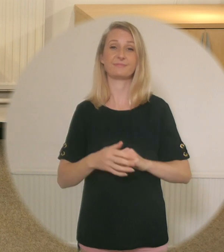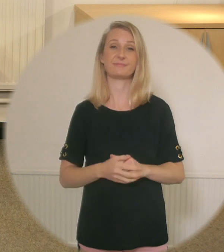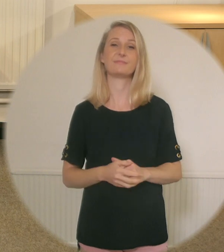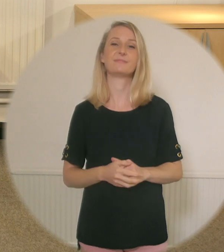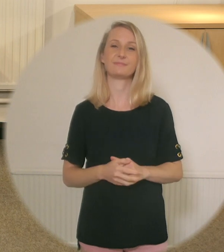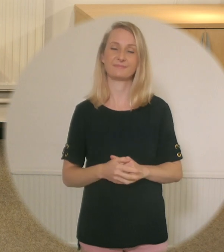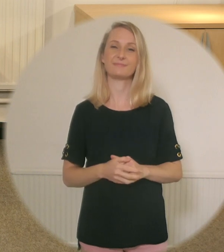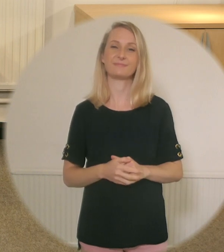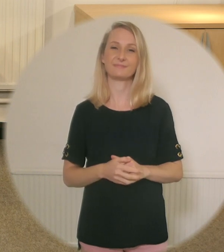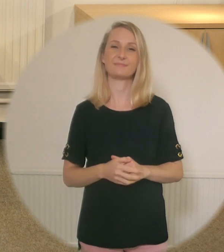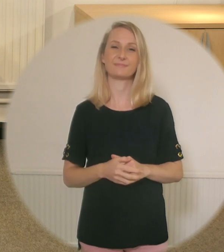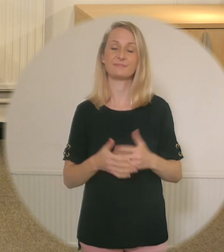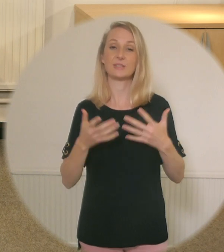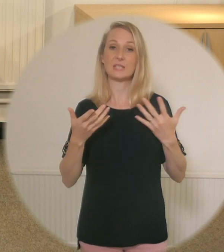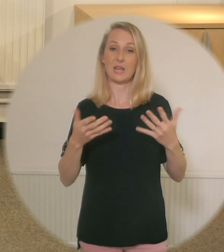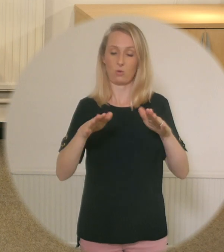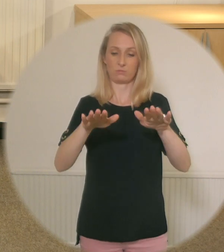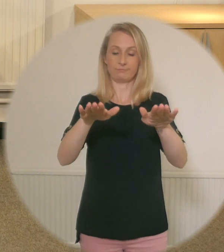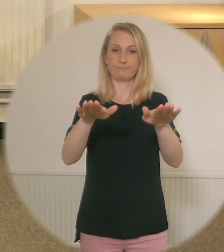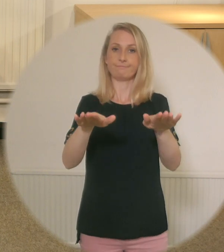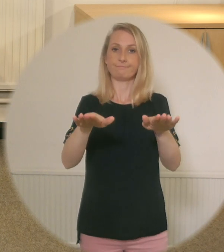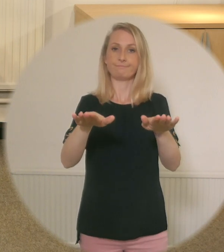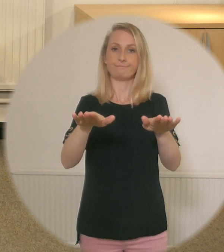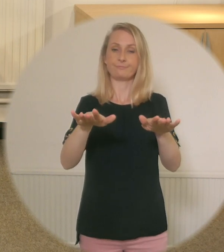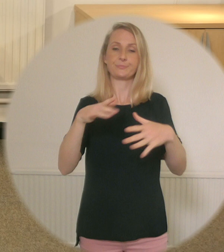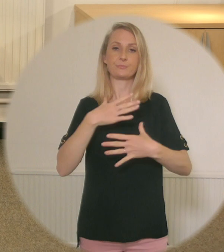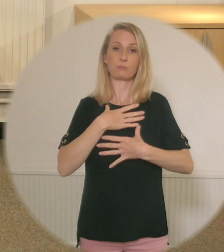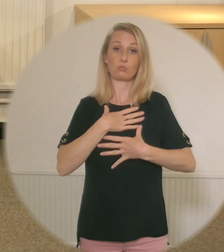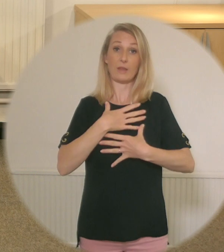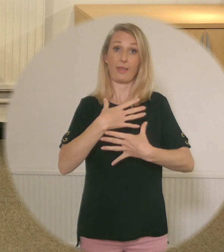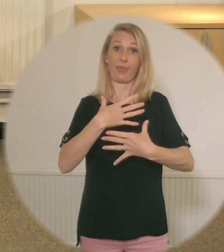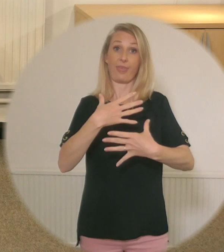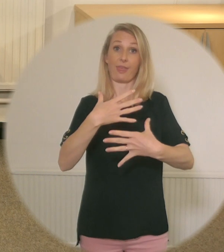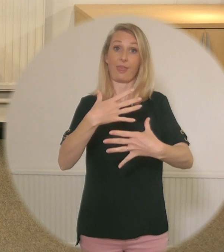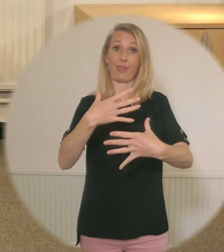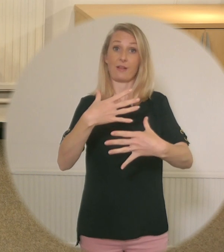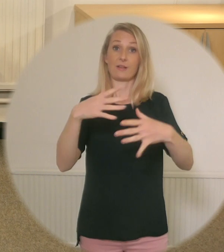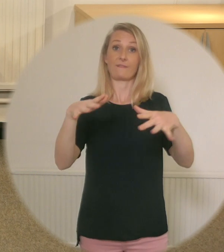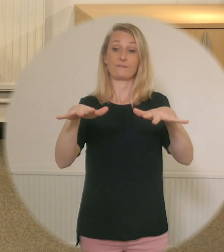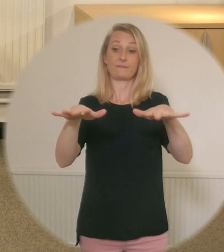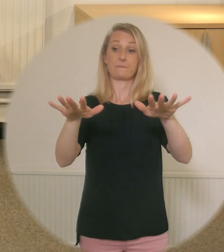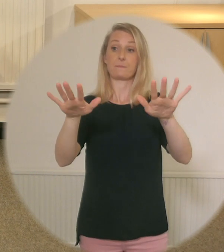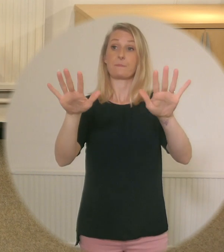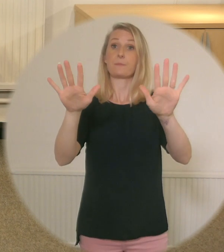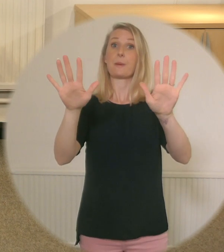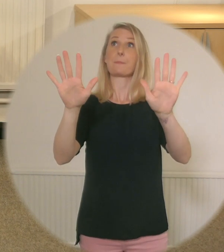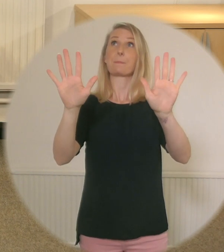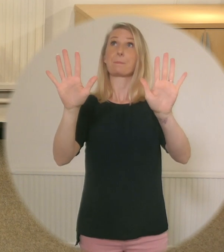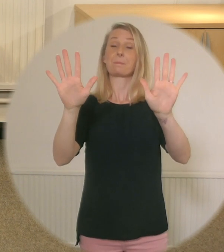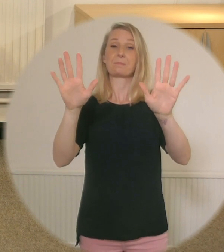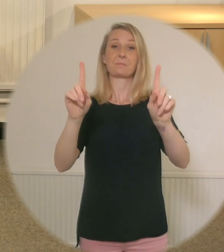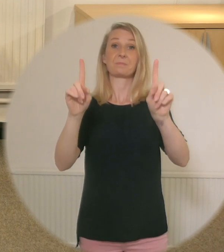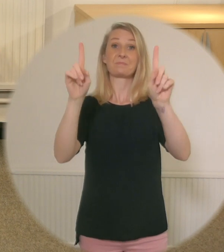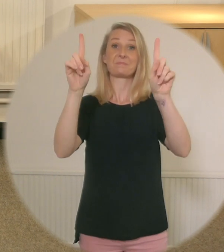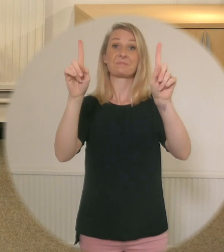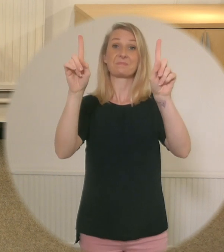And now straighten out your hands. And as you breathe in, we're going to take the fingers up to the ceiling, stretching through the